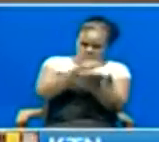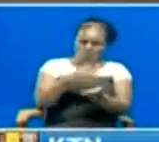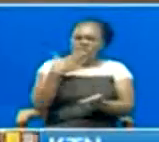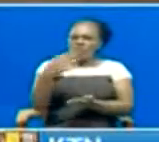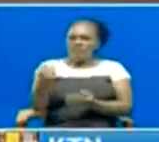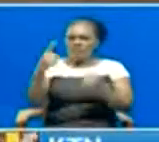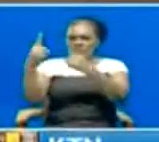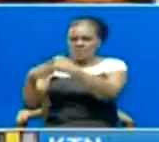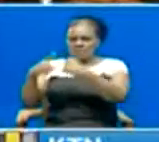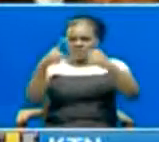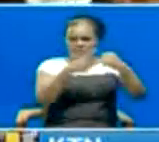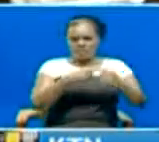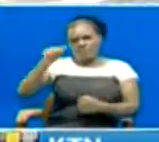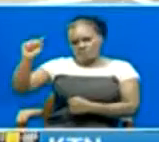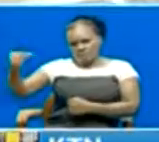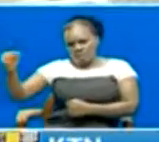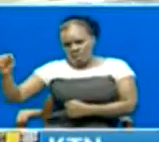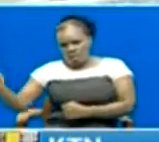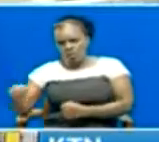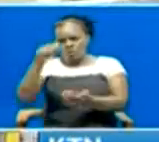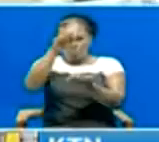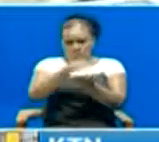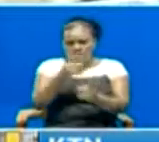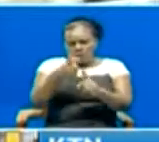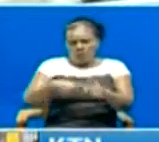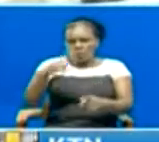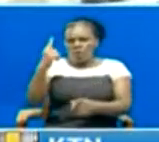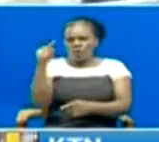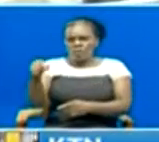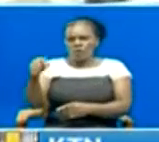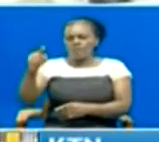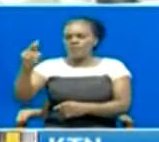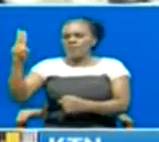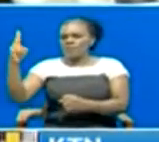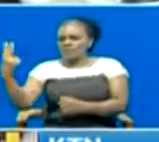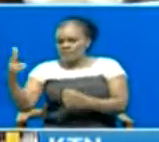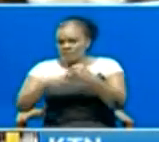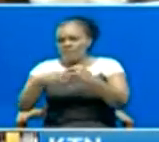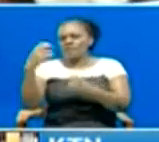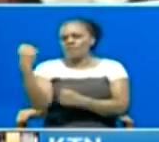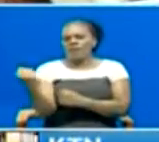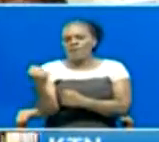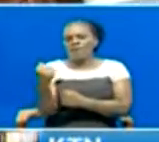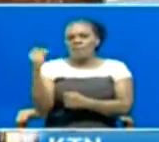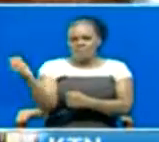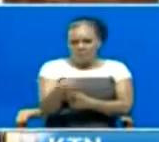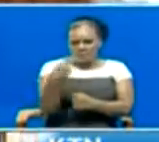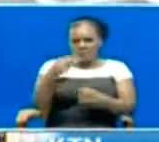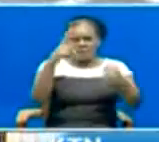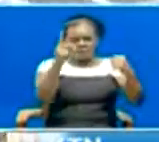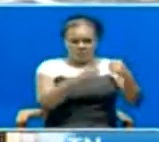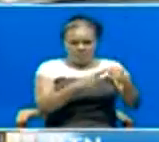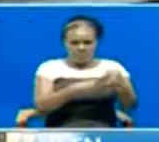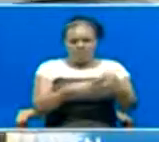566 million Kenya shillings, down from 1.75 billion shillings over the six-month period. CFC Stanbic